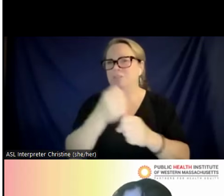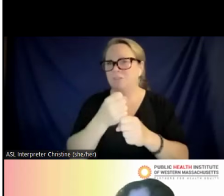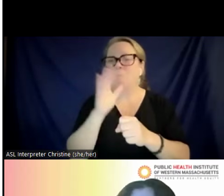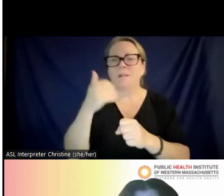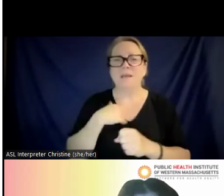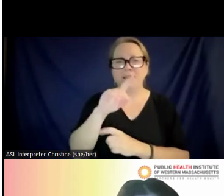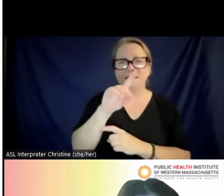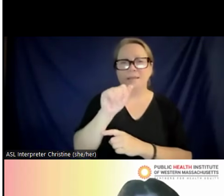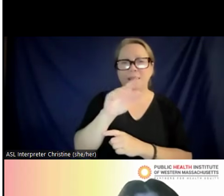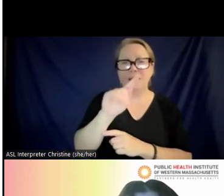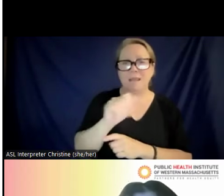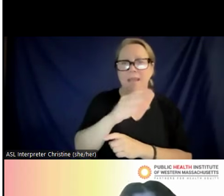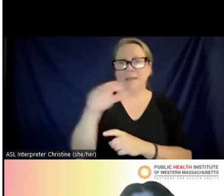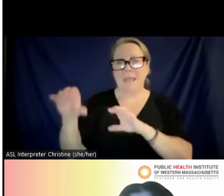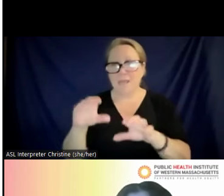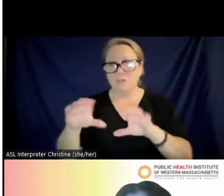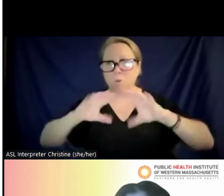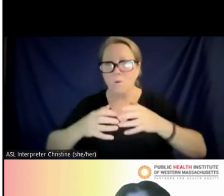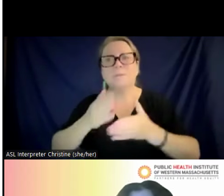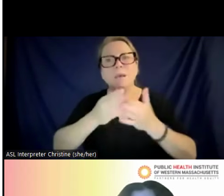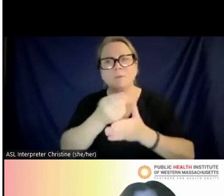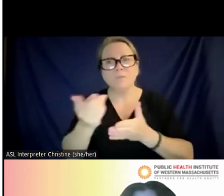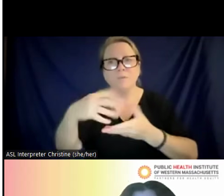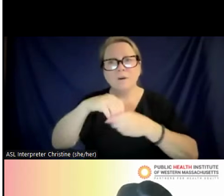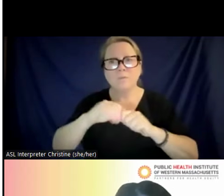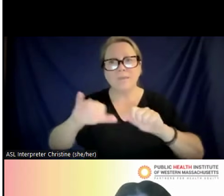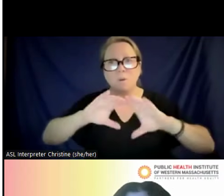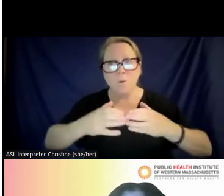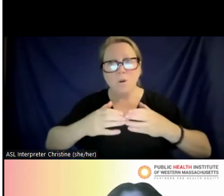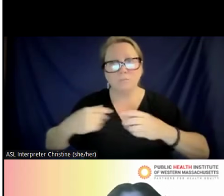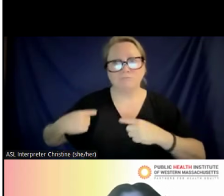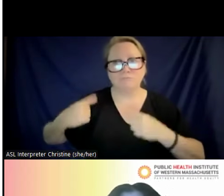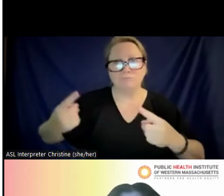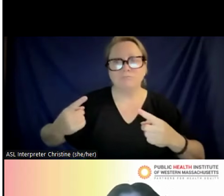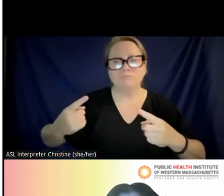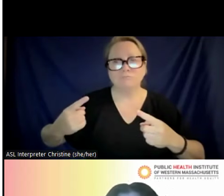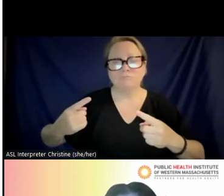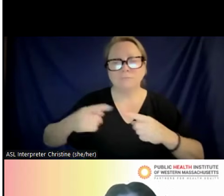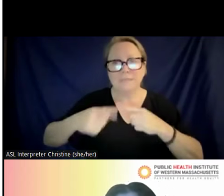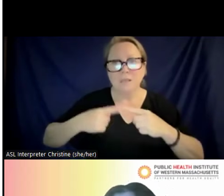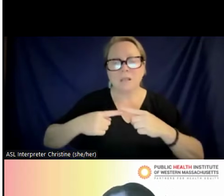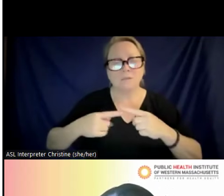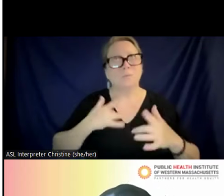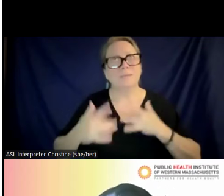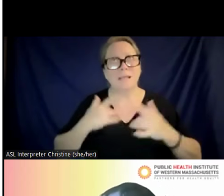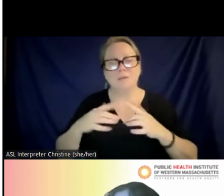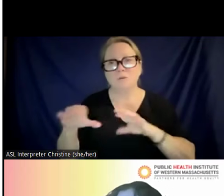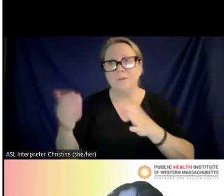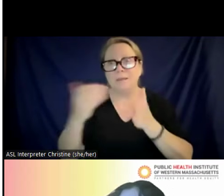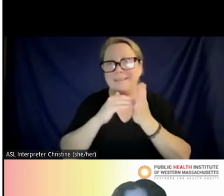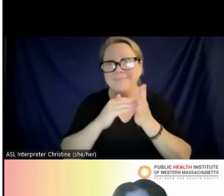cohort. Again, some of you here were part of the cohort in the last CHEI cycle, and we're so excited to